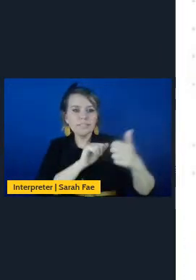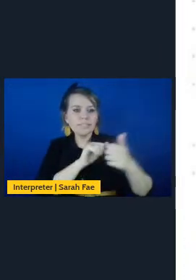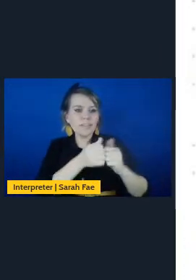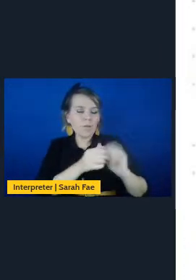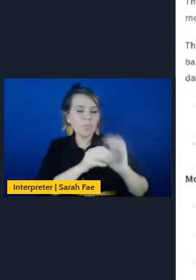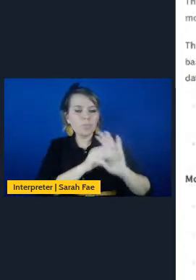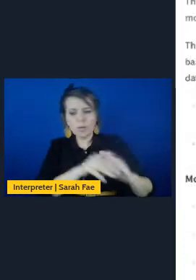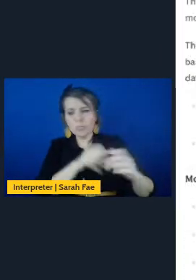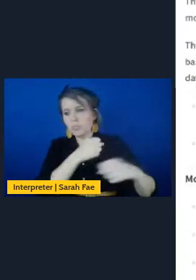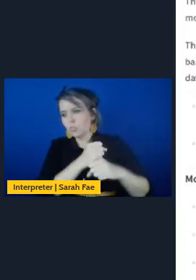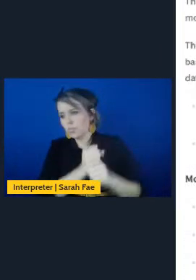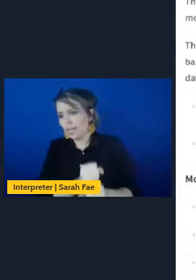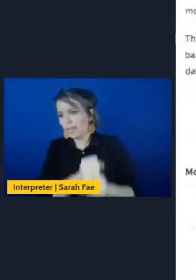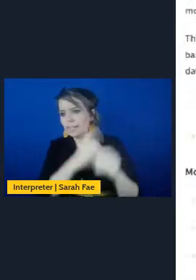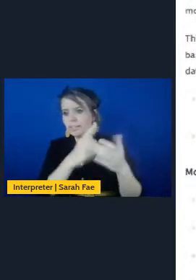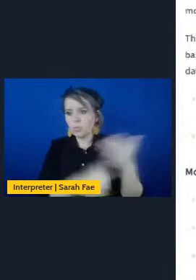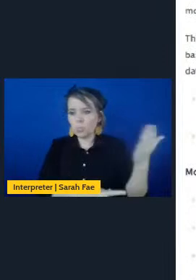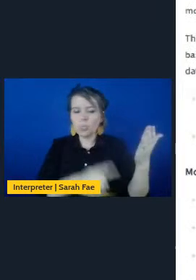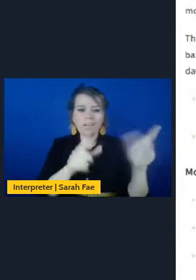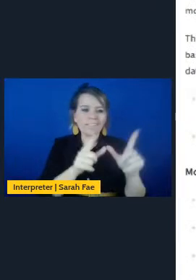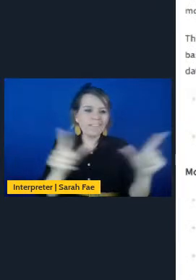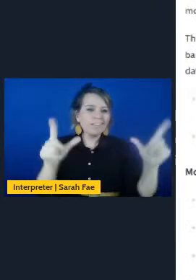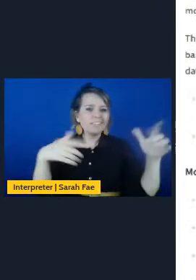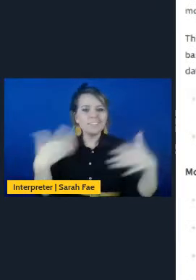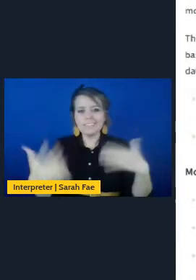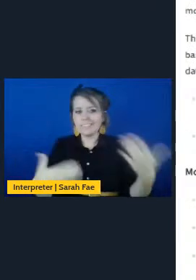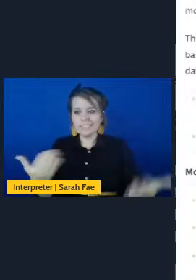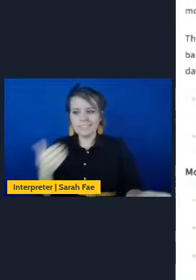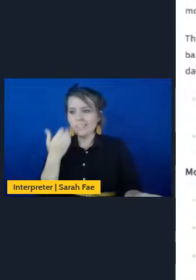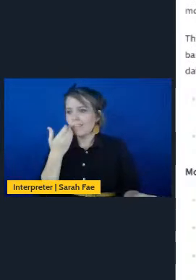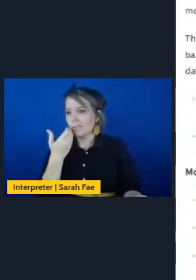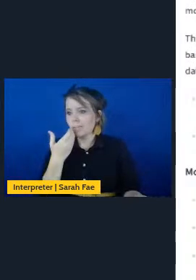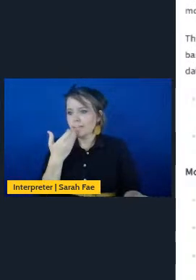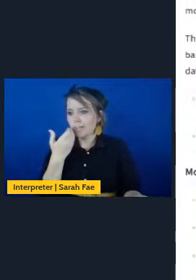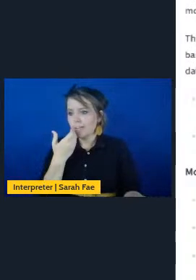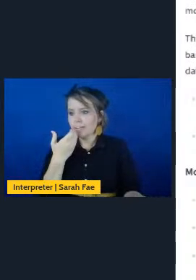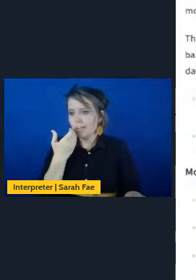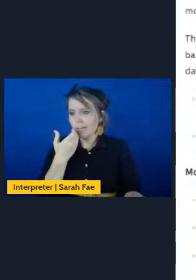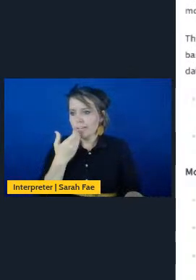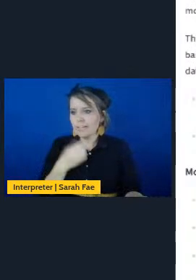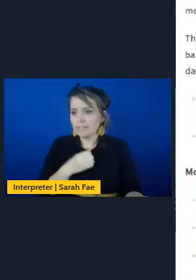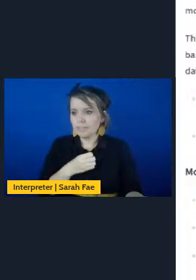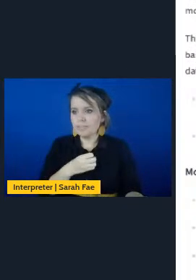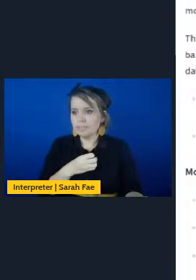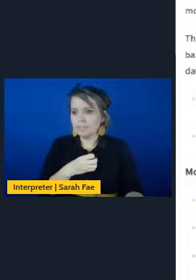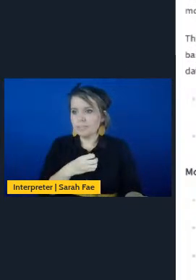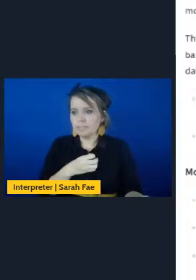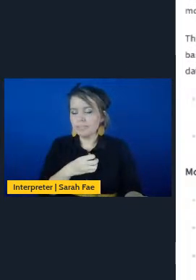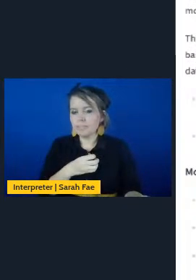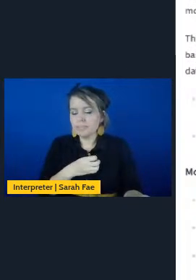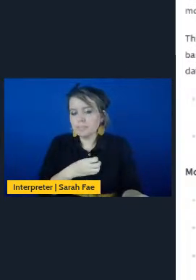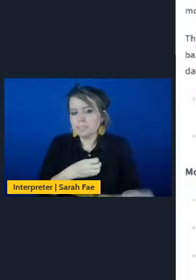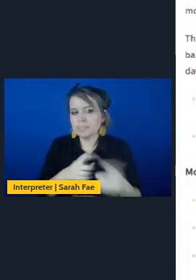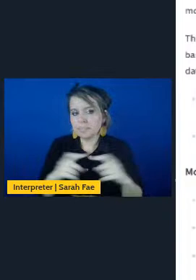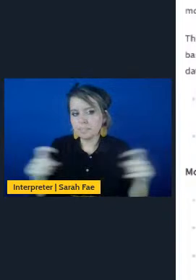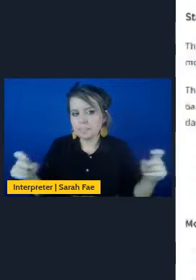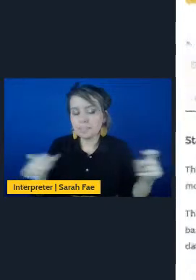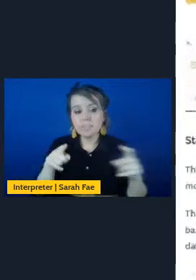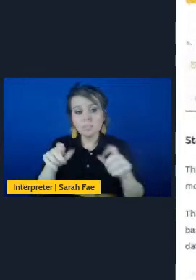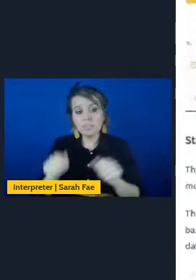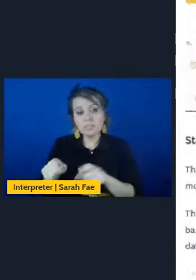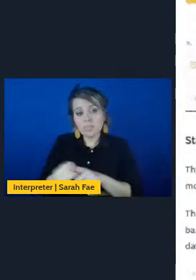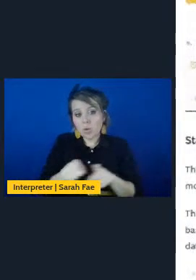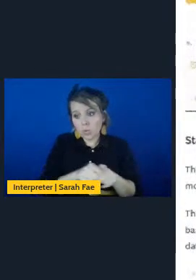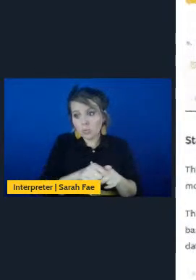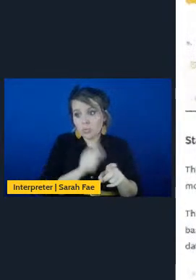was created, what is the licensing, and who developed the models, etc. You can also